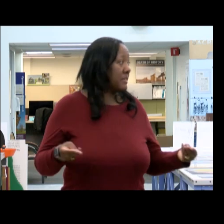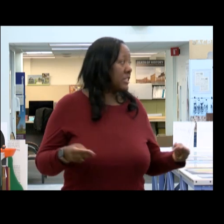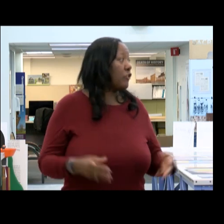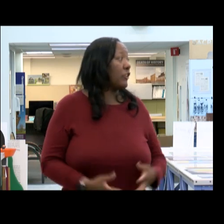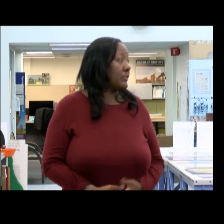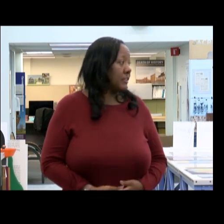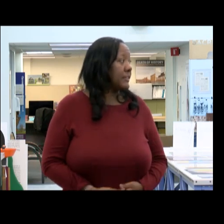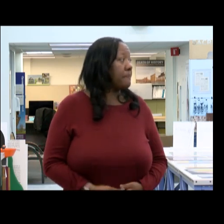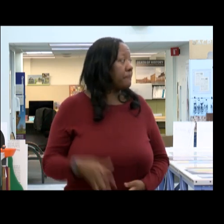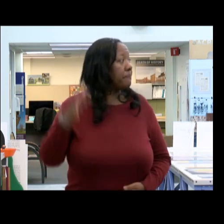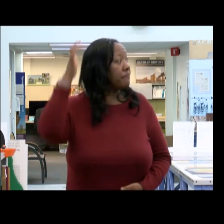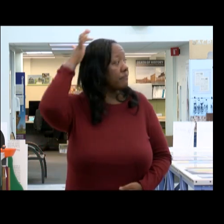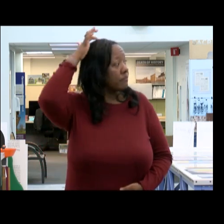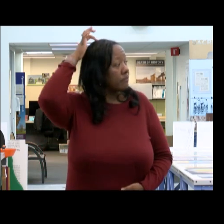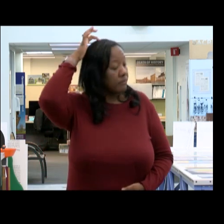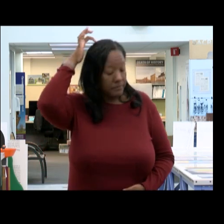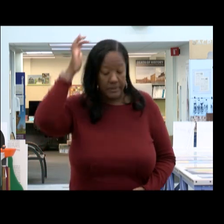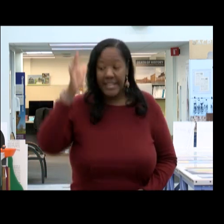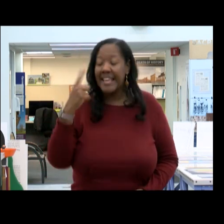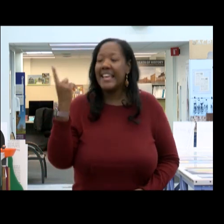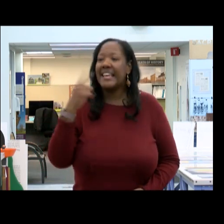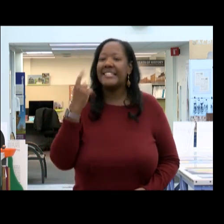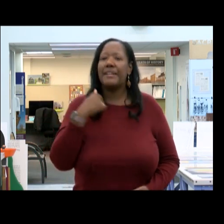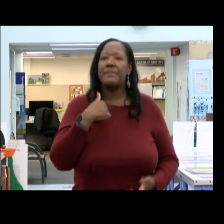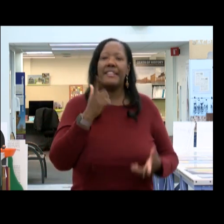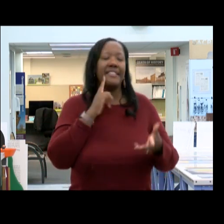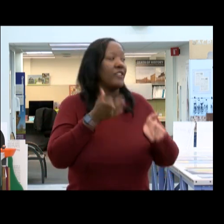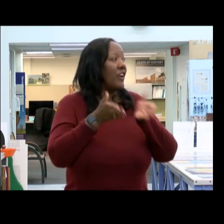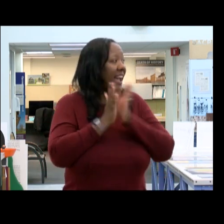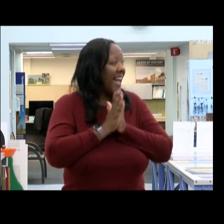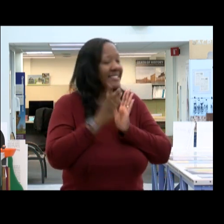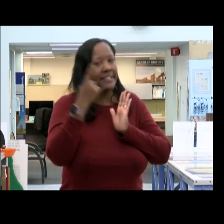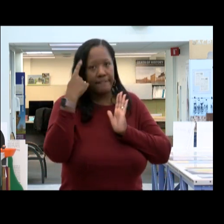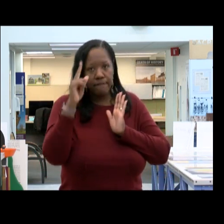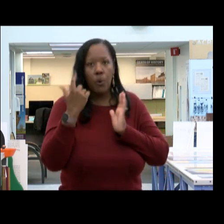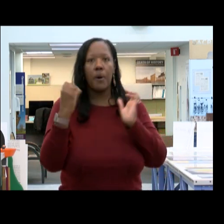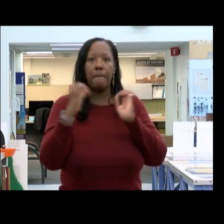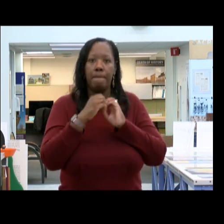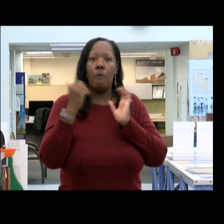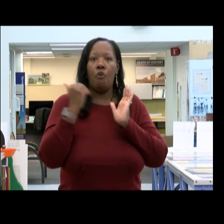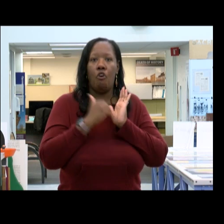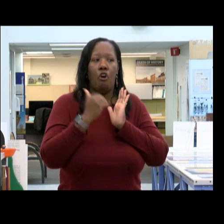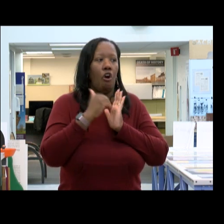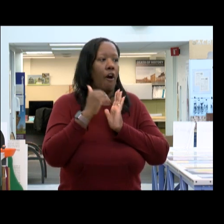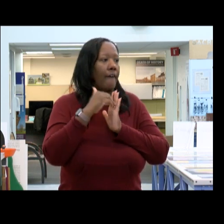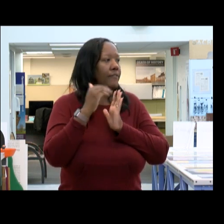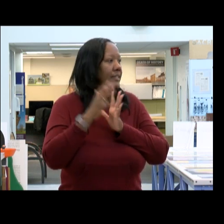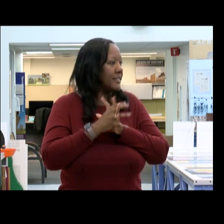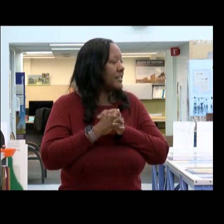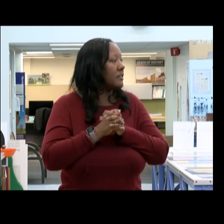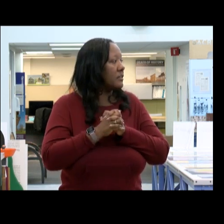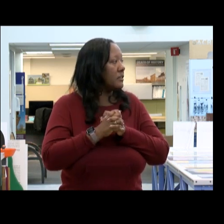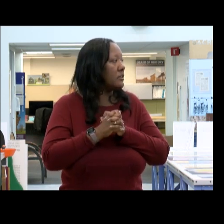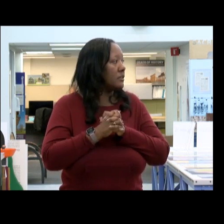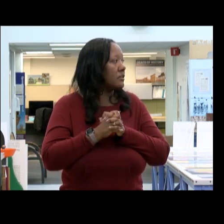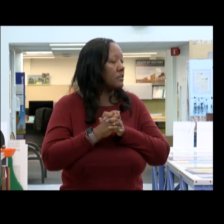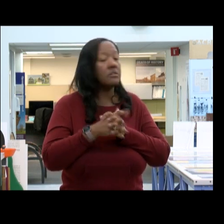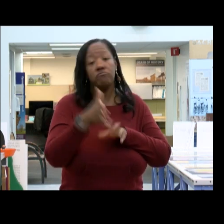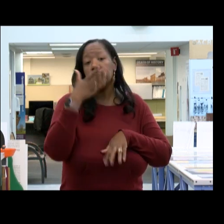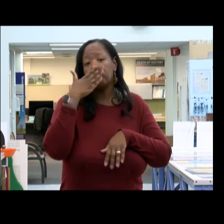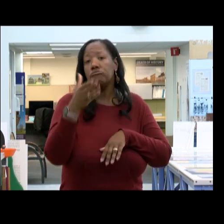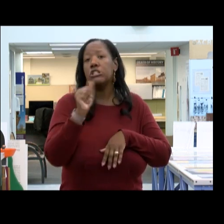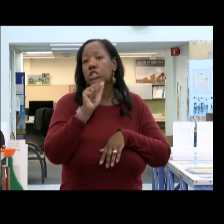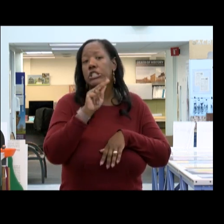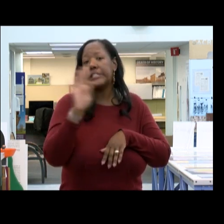this is something that they're asking for without PVCs. They want, you know, VOCs. So it's good stuff.